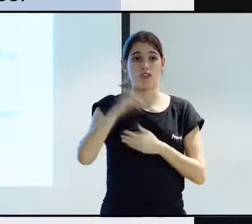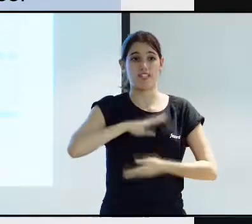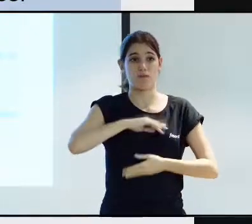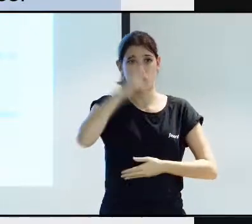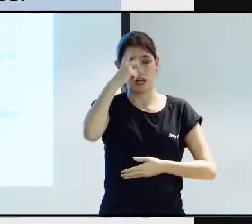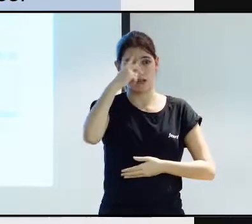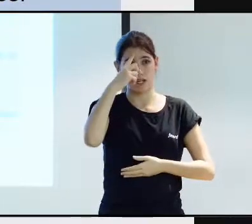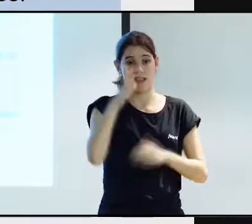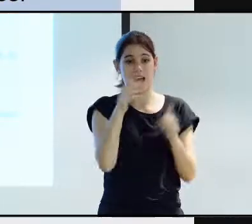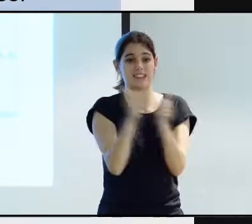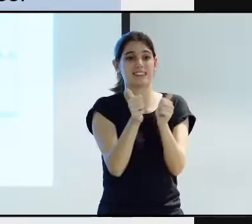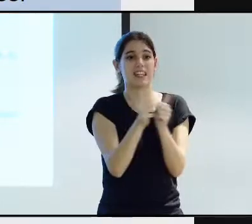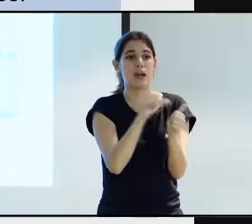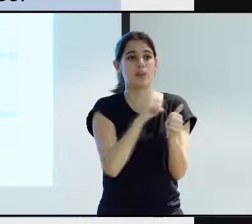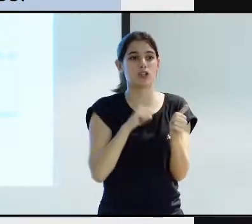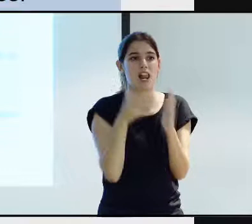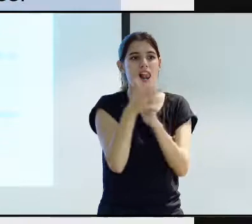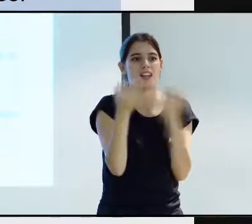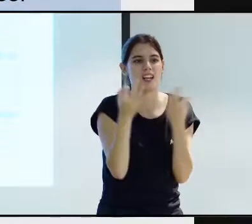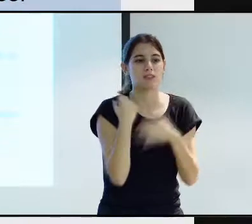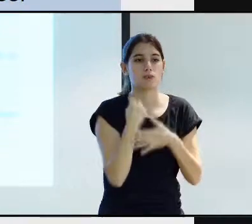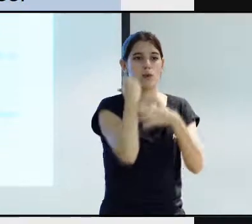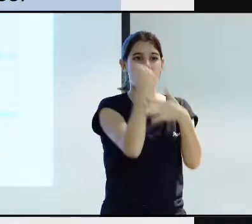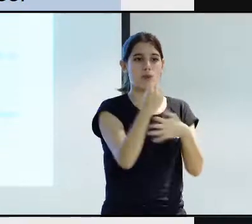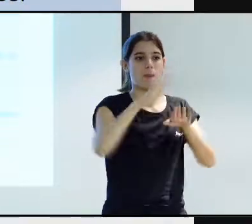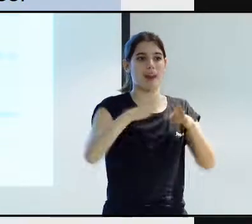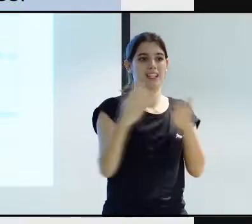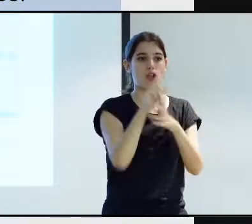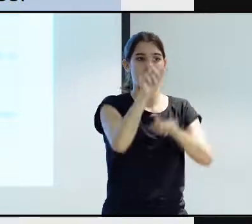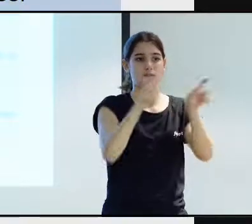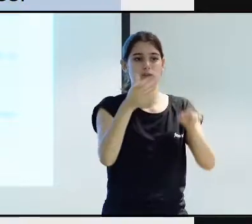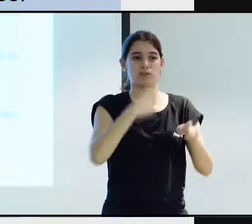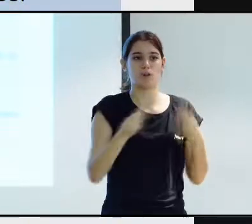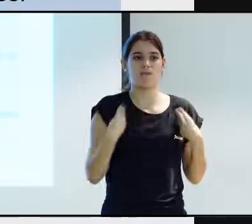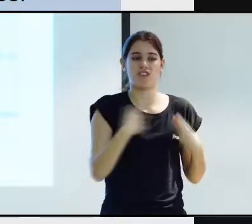When we're talking about intellectual functional diversity, then